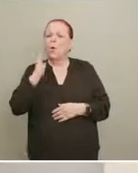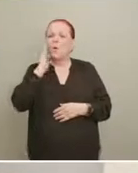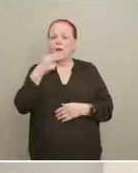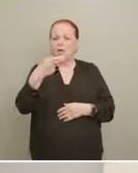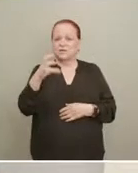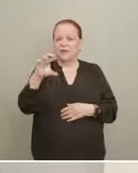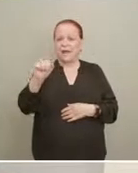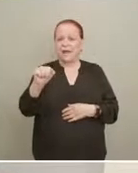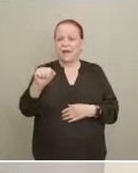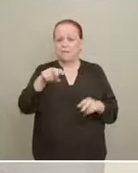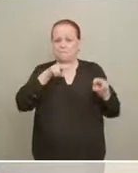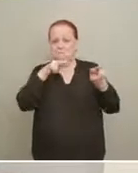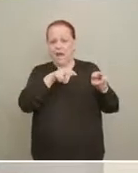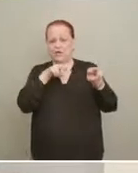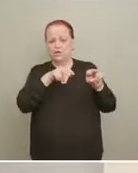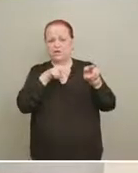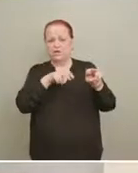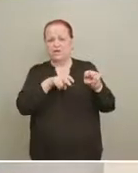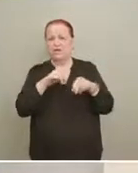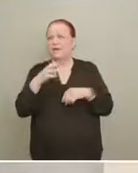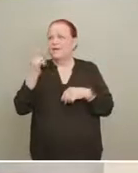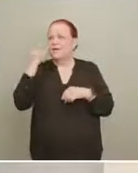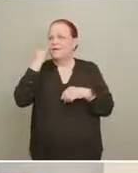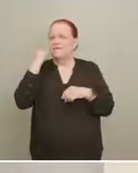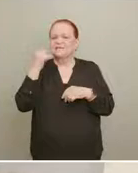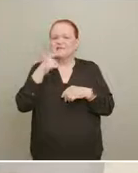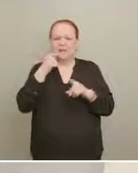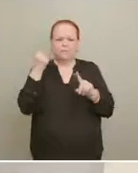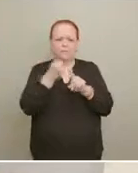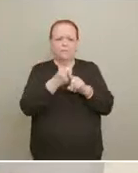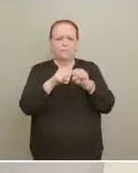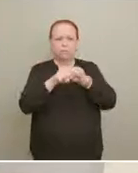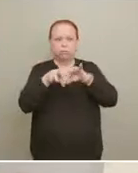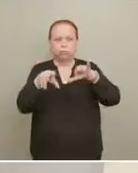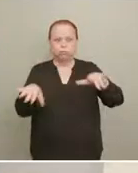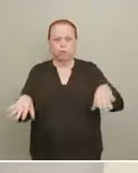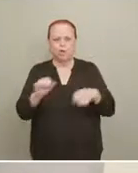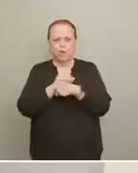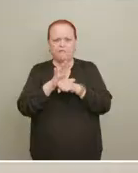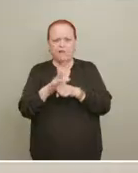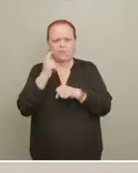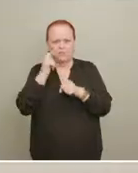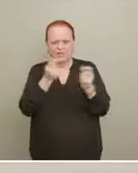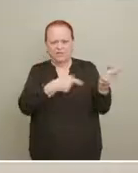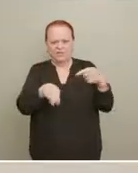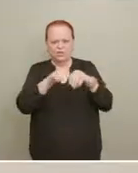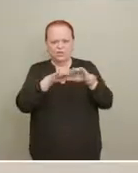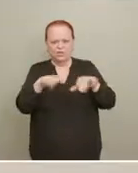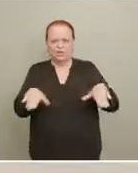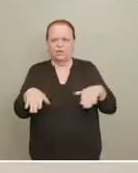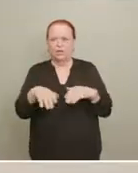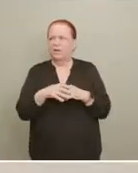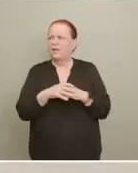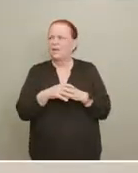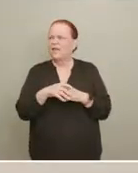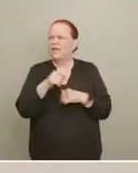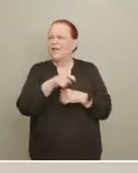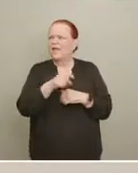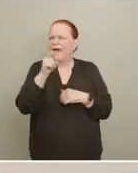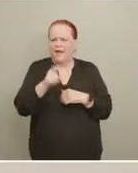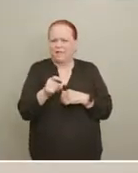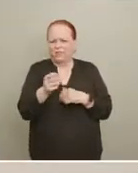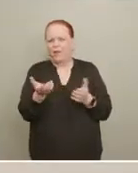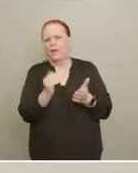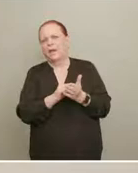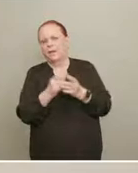healthcare agency be monitoring in case there is like an outbreak in a particular school setting so that maybe they'll need to go back to